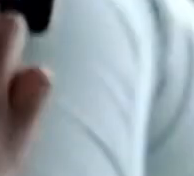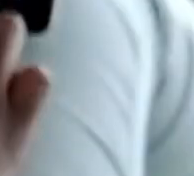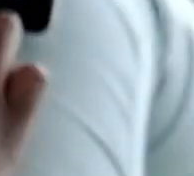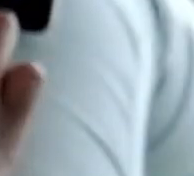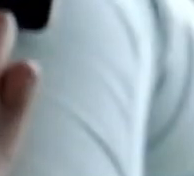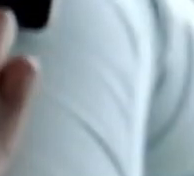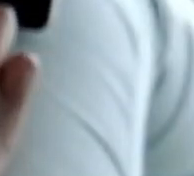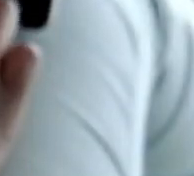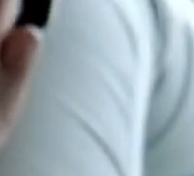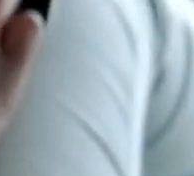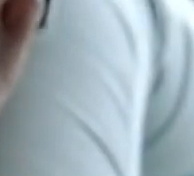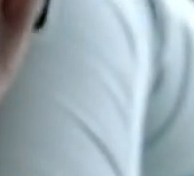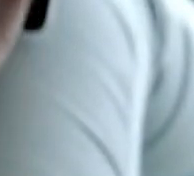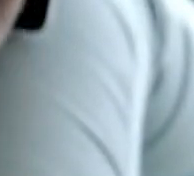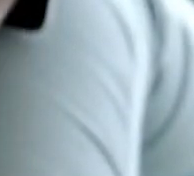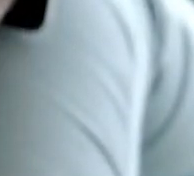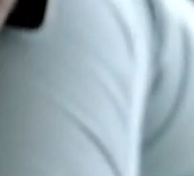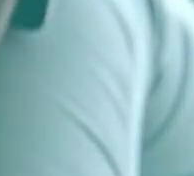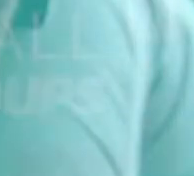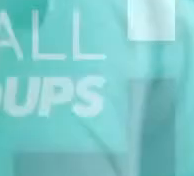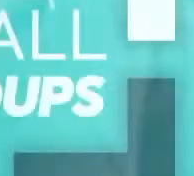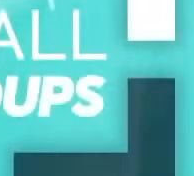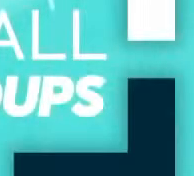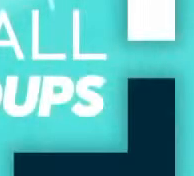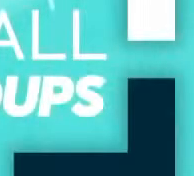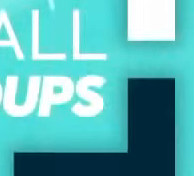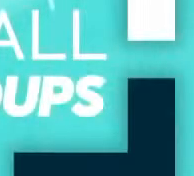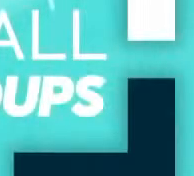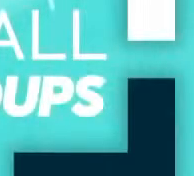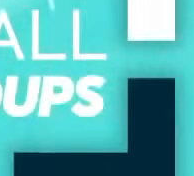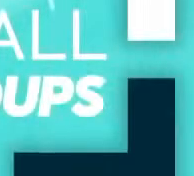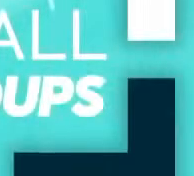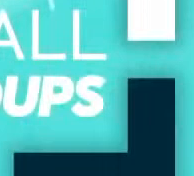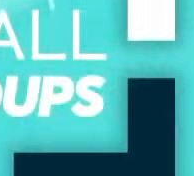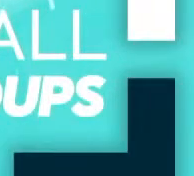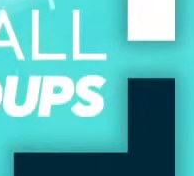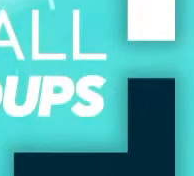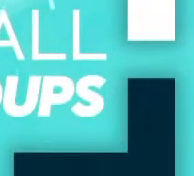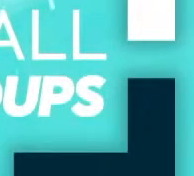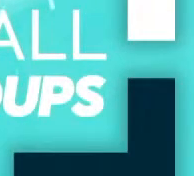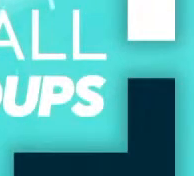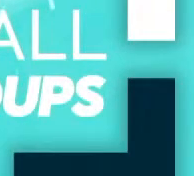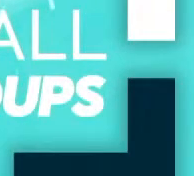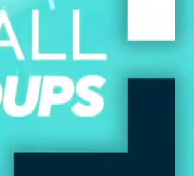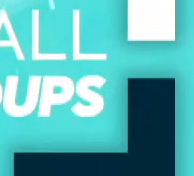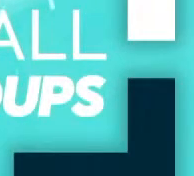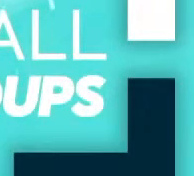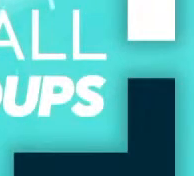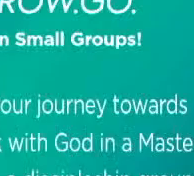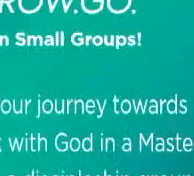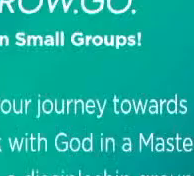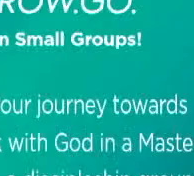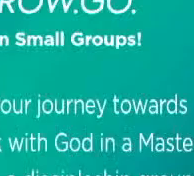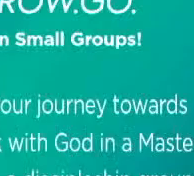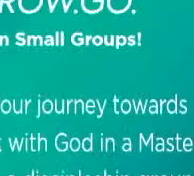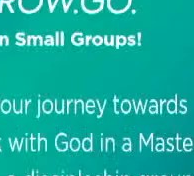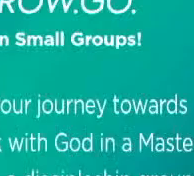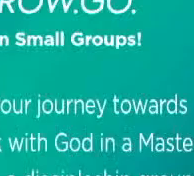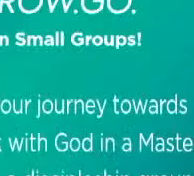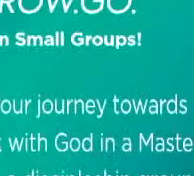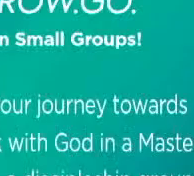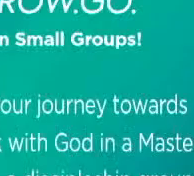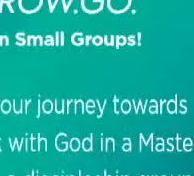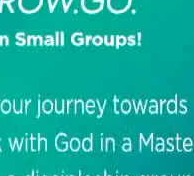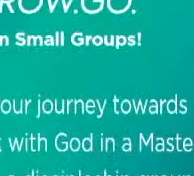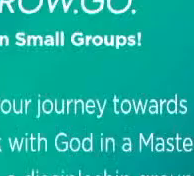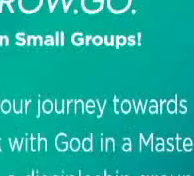your journey towards spiritual growth and discipleship. Walk with God in a master class with Paz. Become a disciple